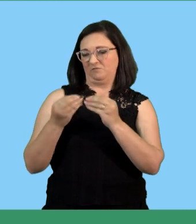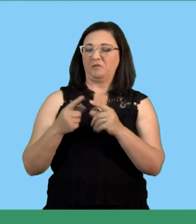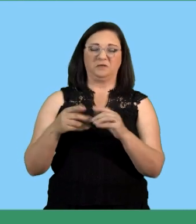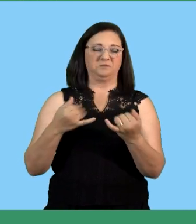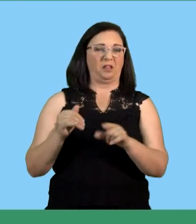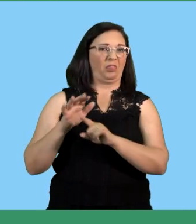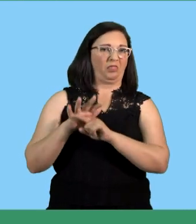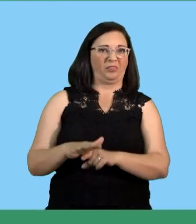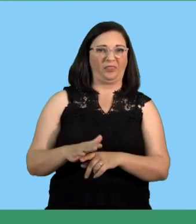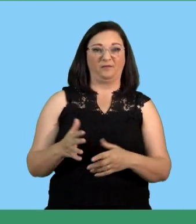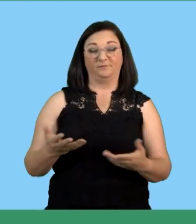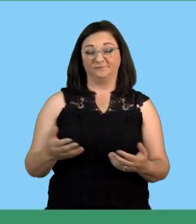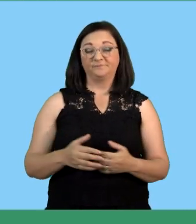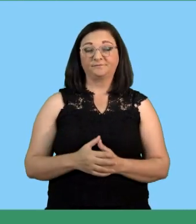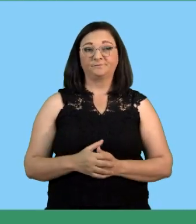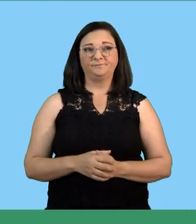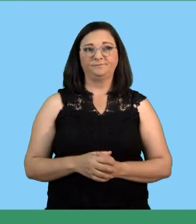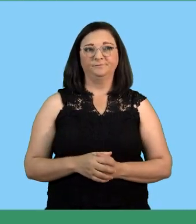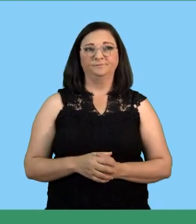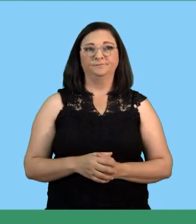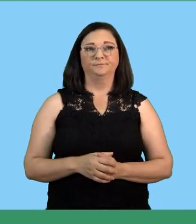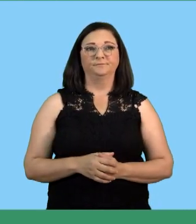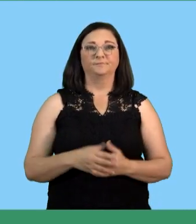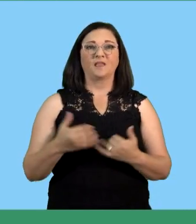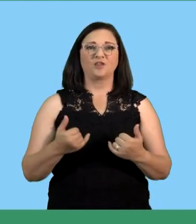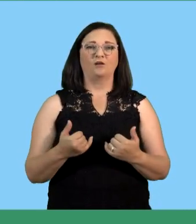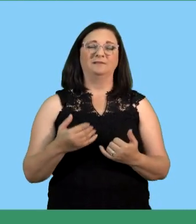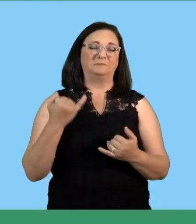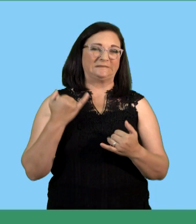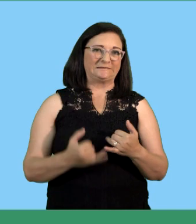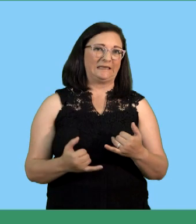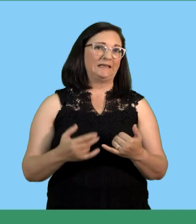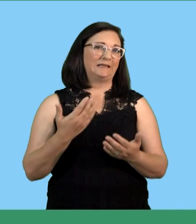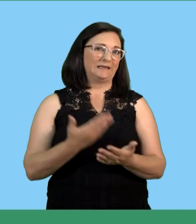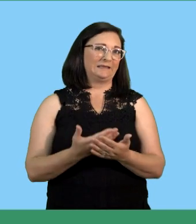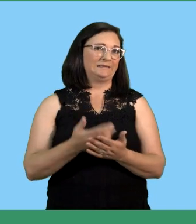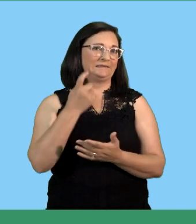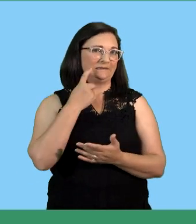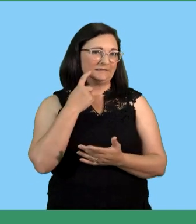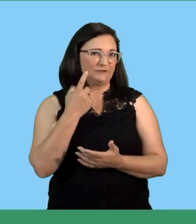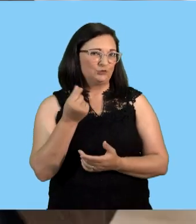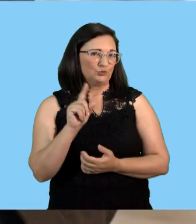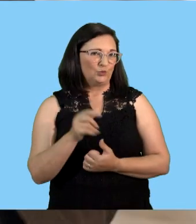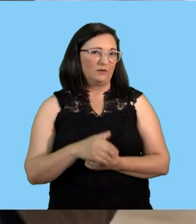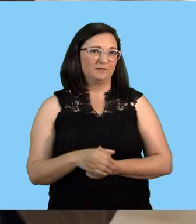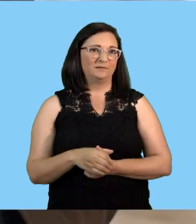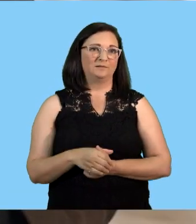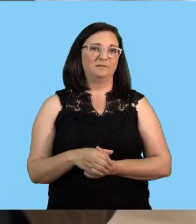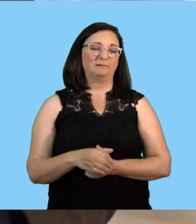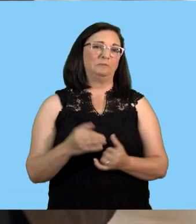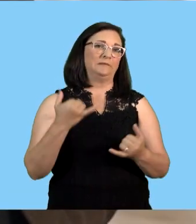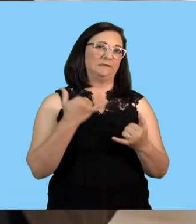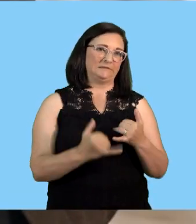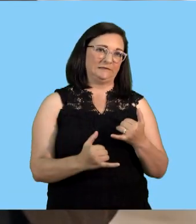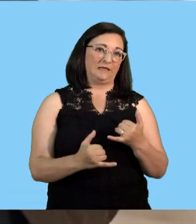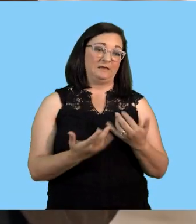religion. So we also have the common errors now. So with the common errors, this basically speaks about the